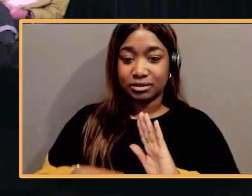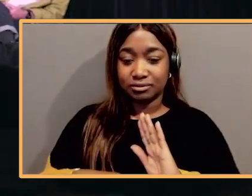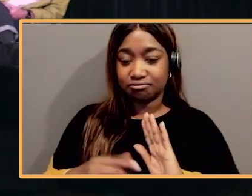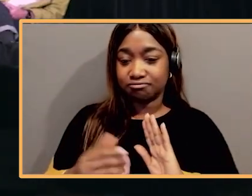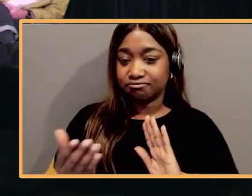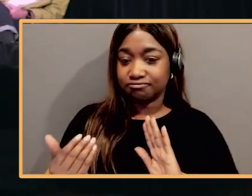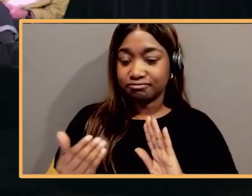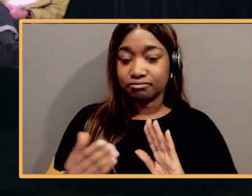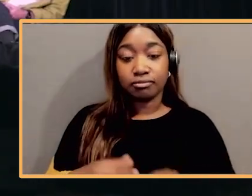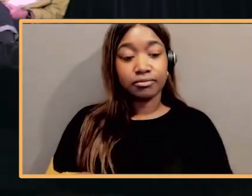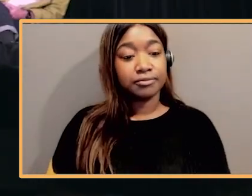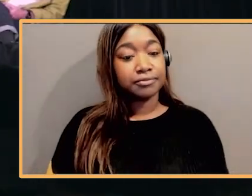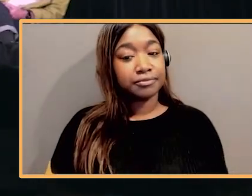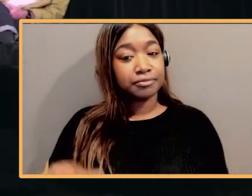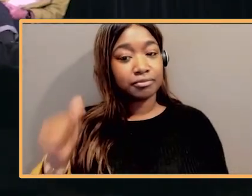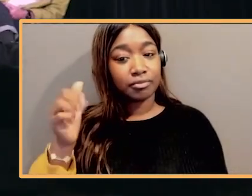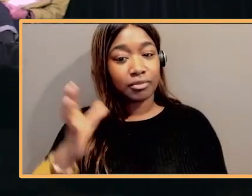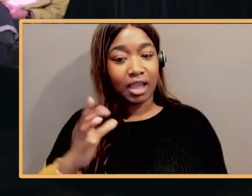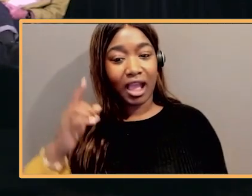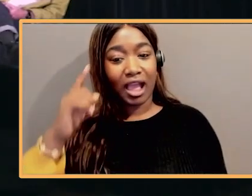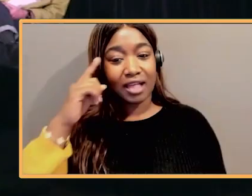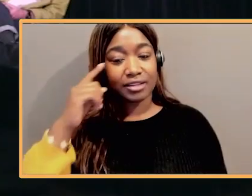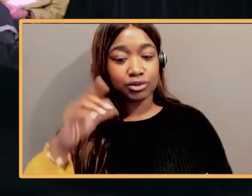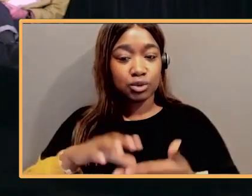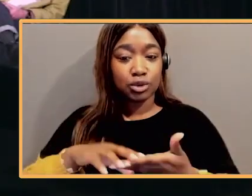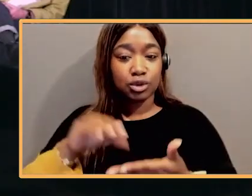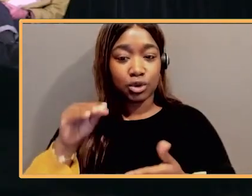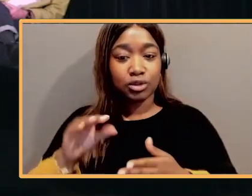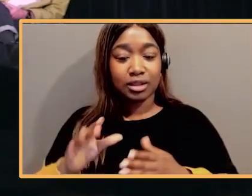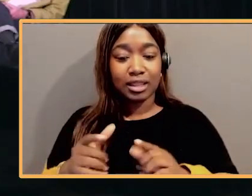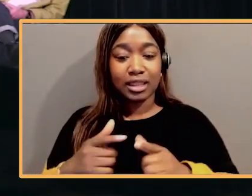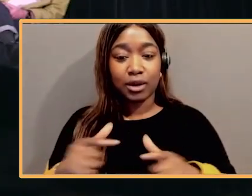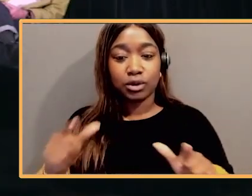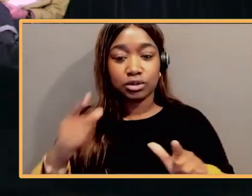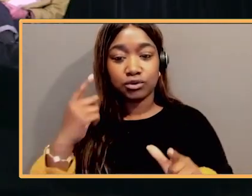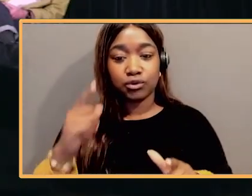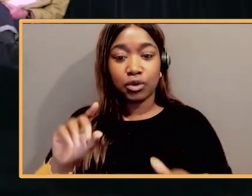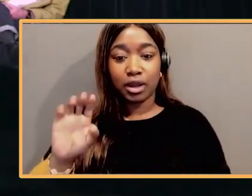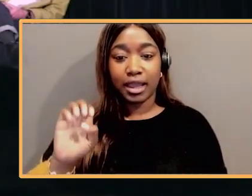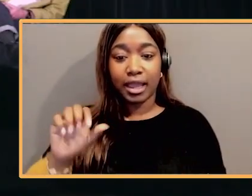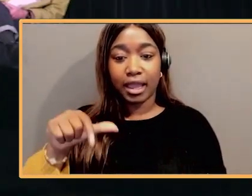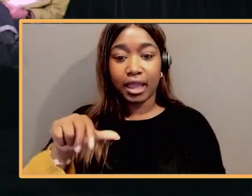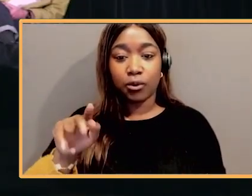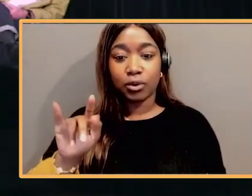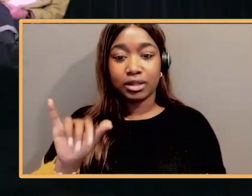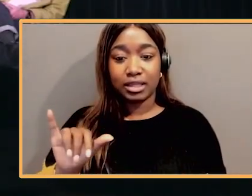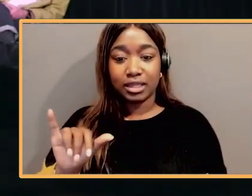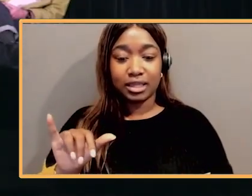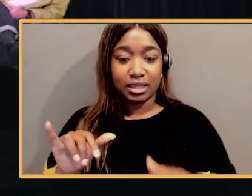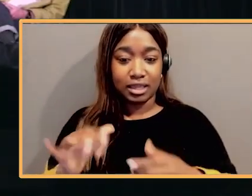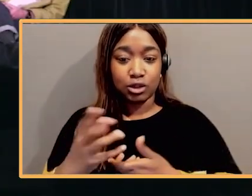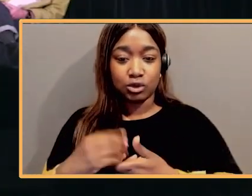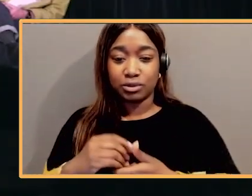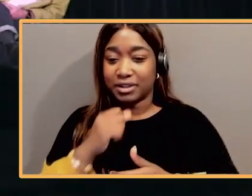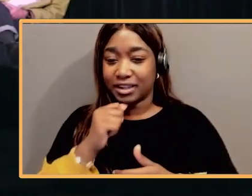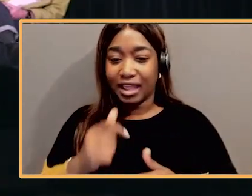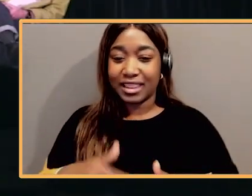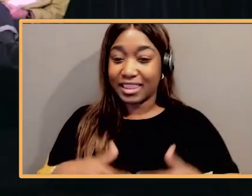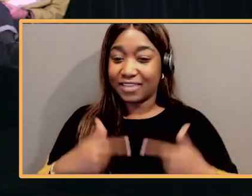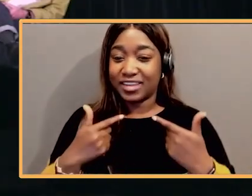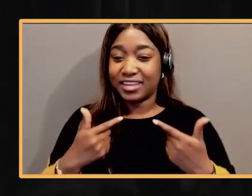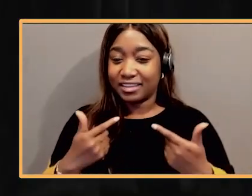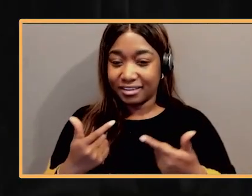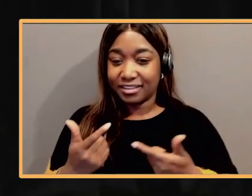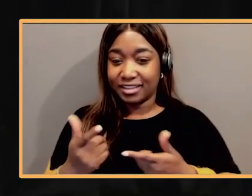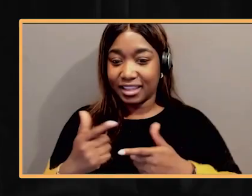I think learning the language of equity and inclusion, but not living the language. Oh, say more about